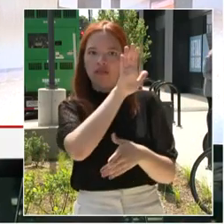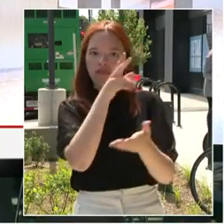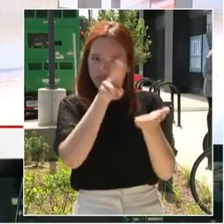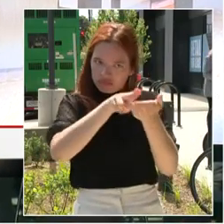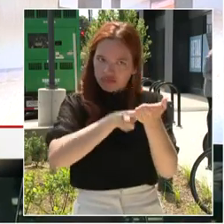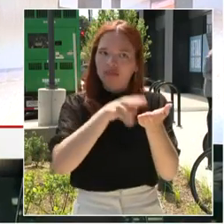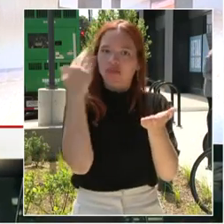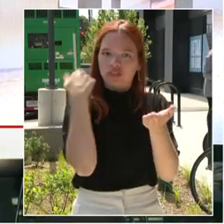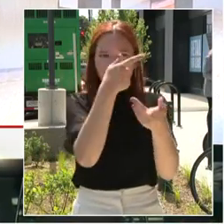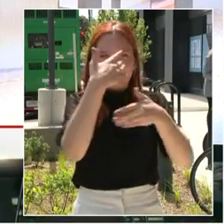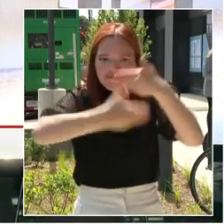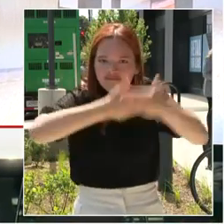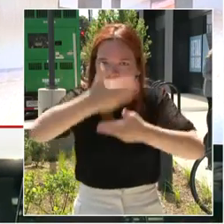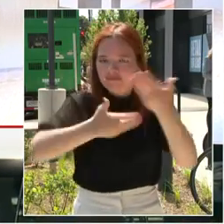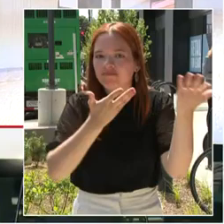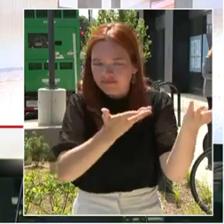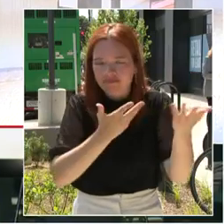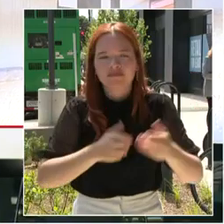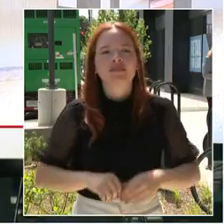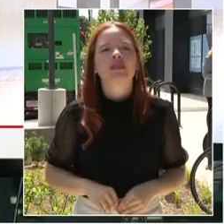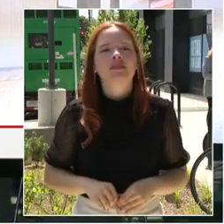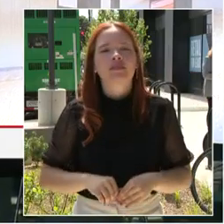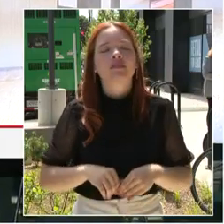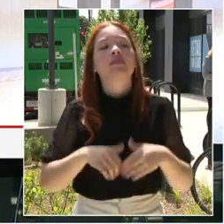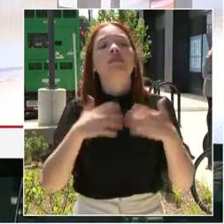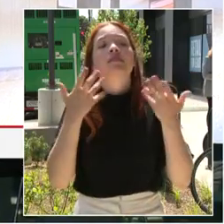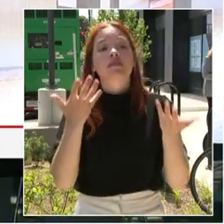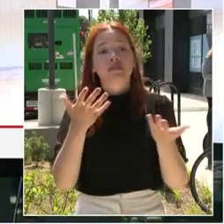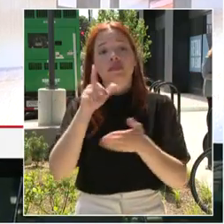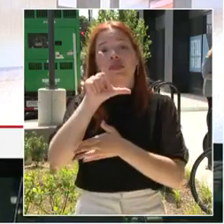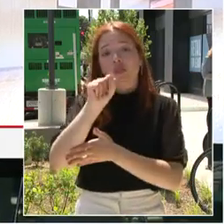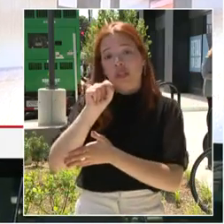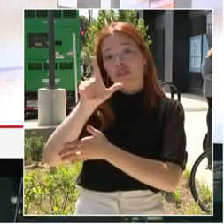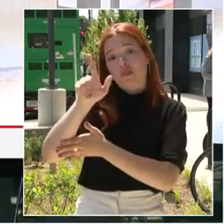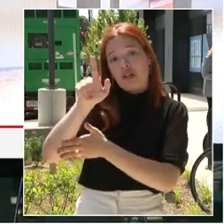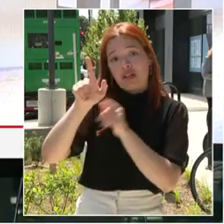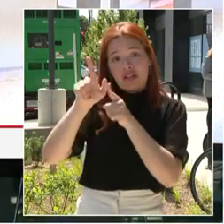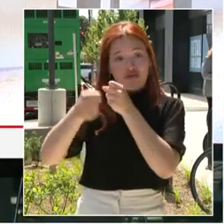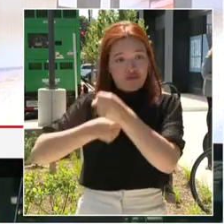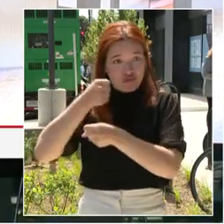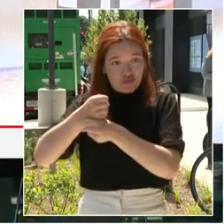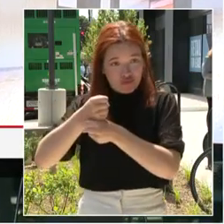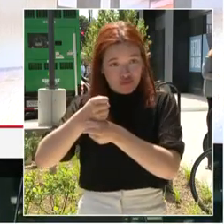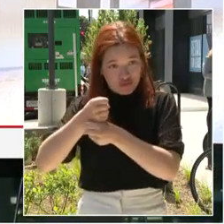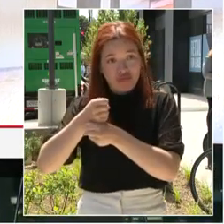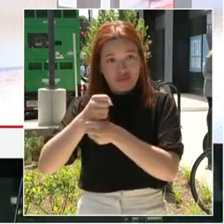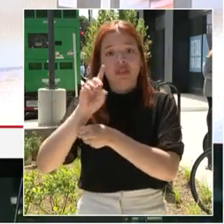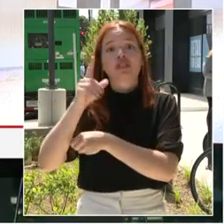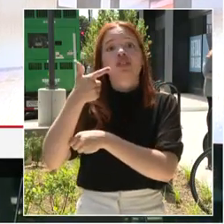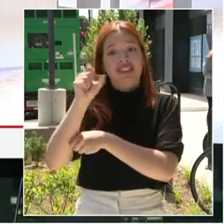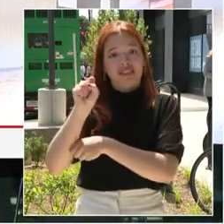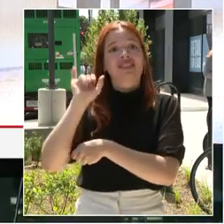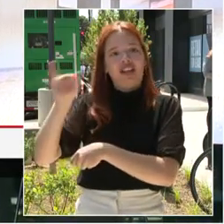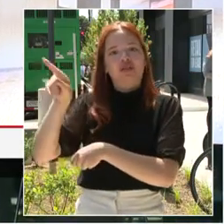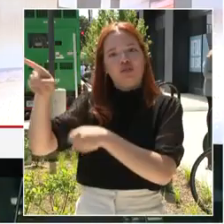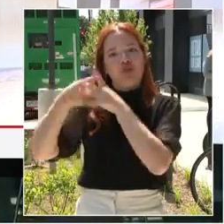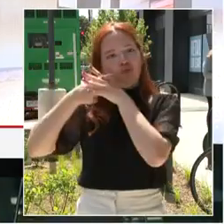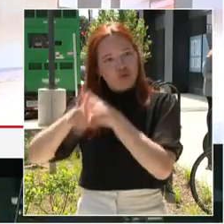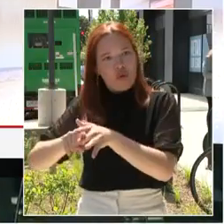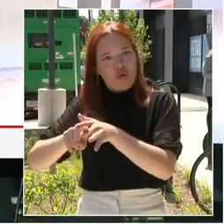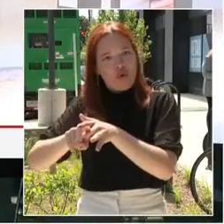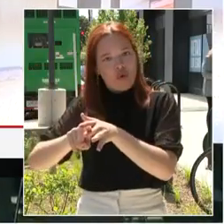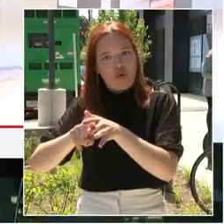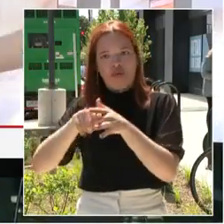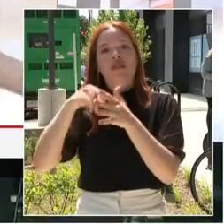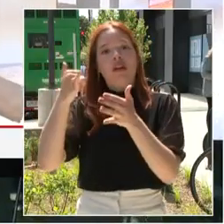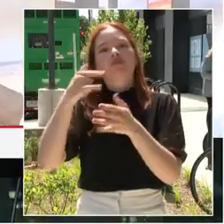DGS entered into a 20-year lease at this location. So I want to give a big hand to